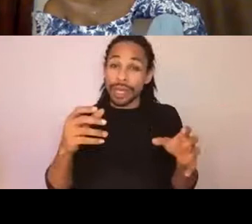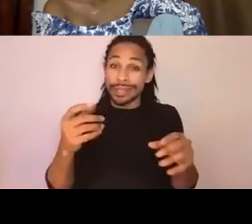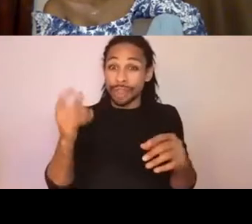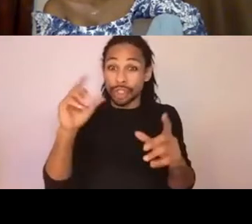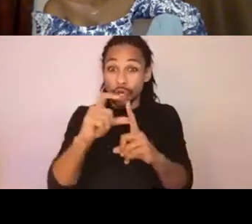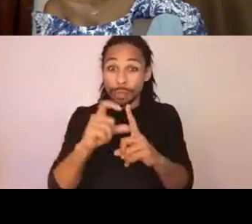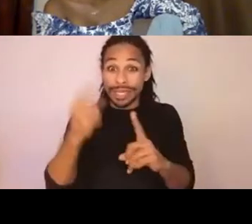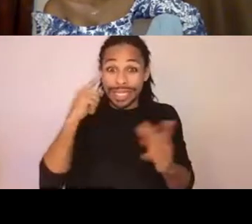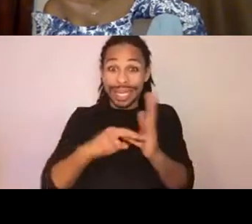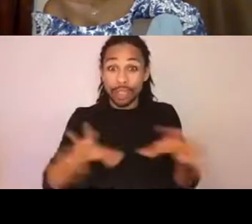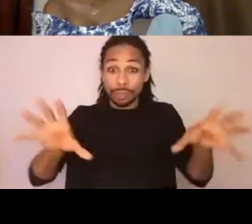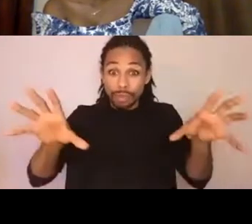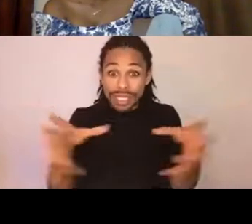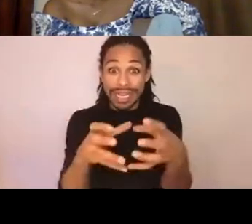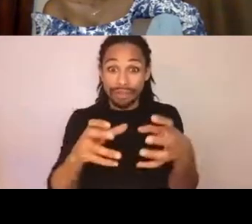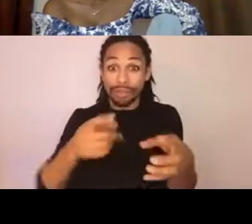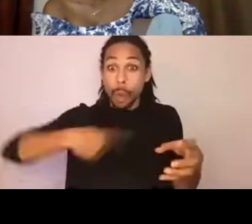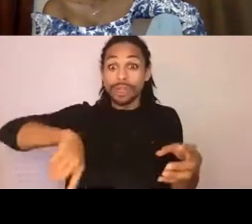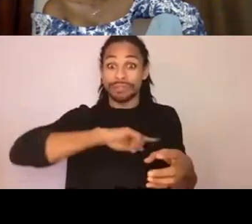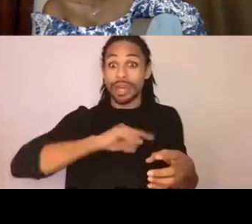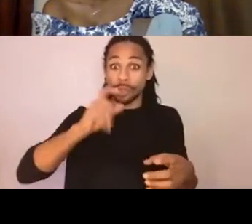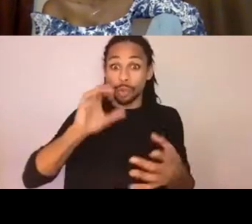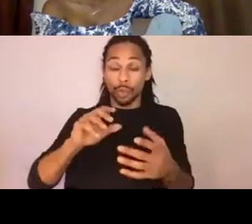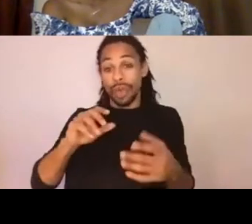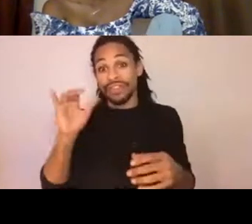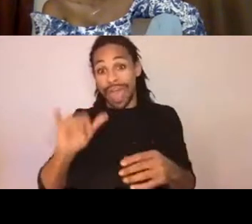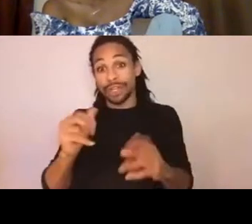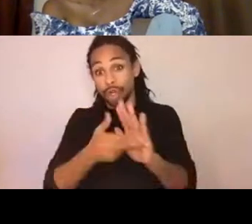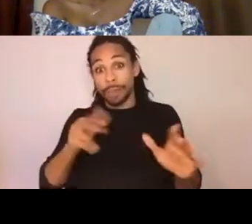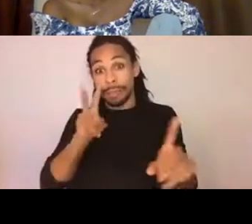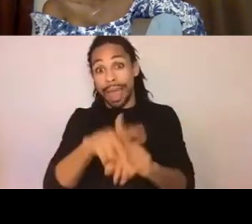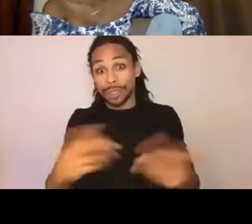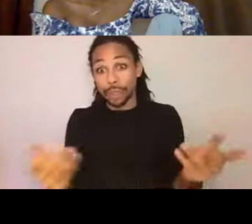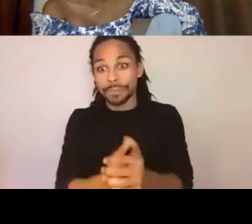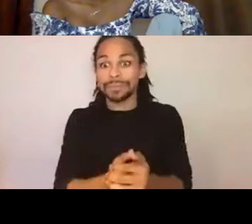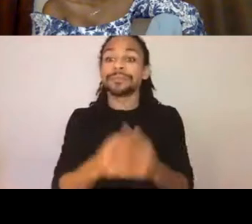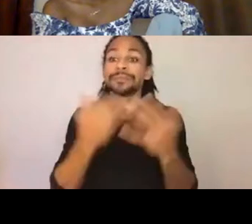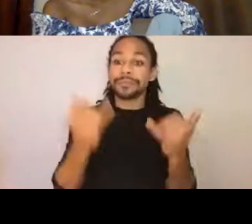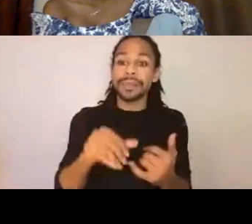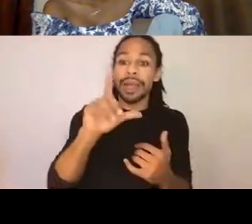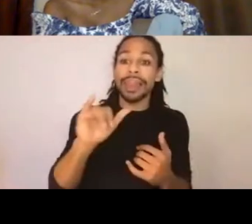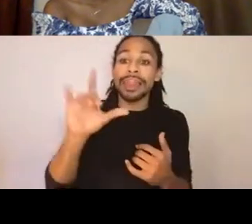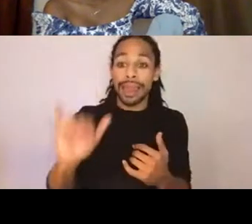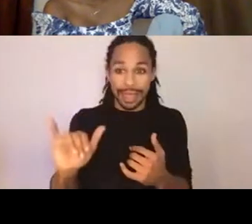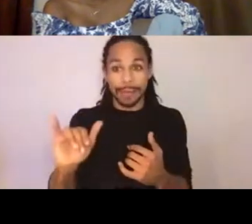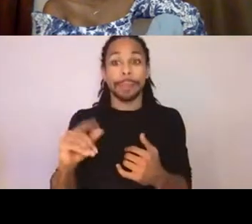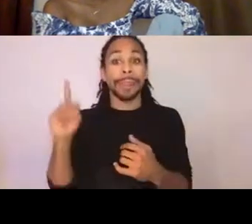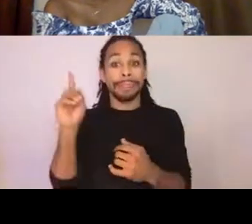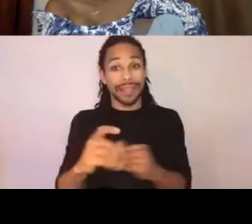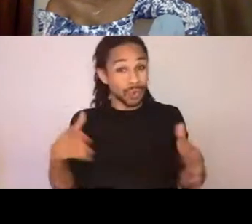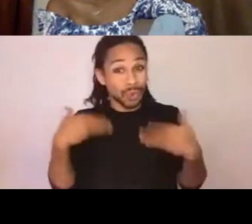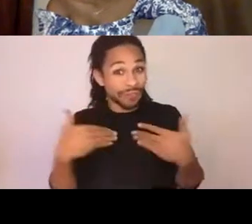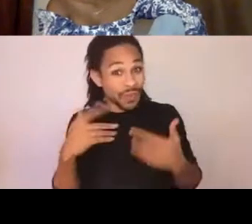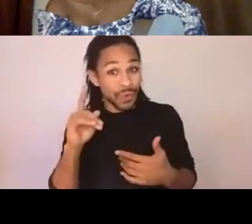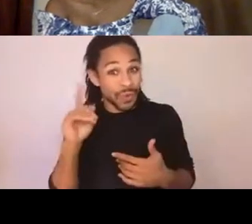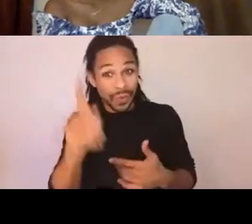Lisa. Thank you. Yes. The next question is from Lily Philpott. Lily asked a joyful question. Lily,